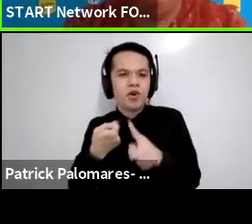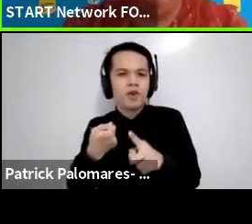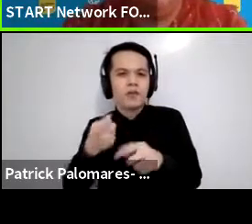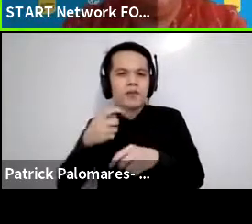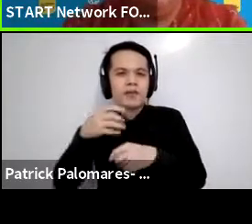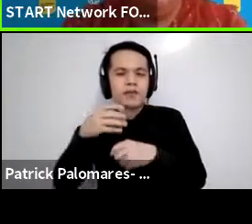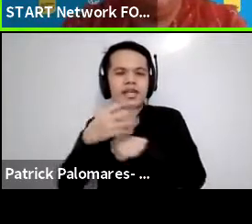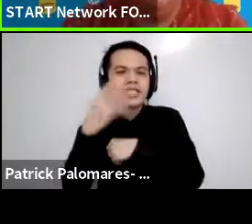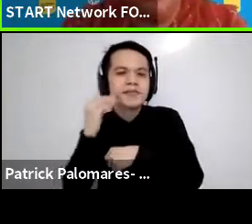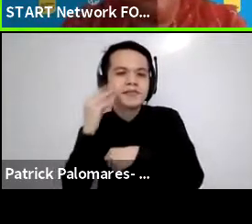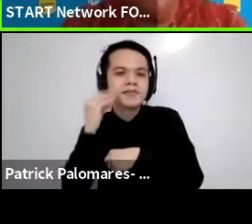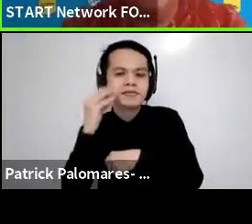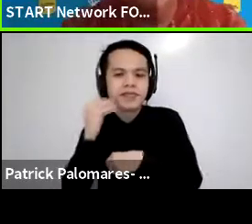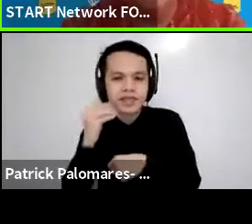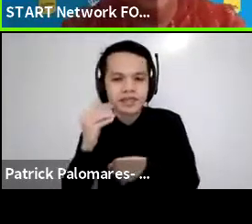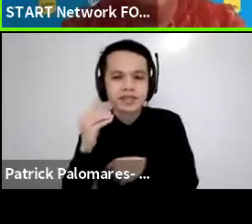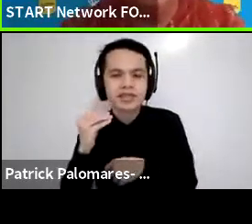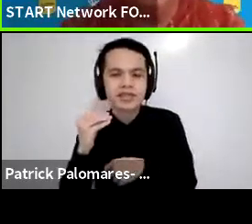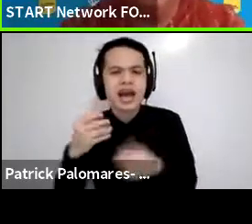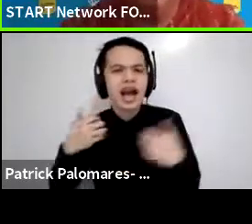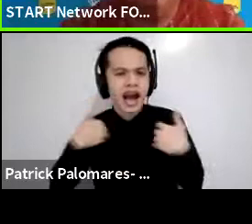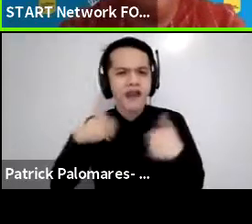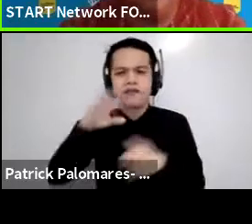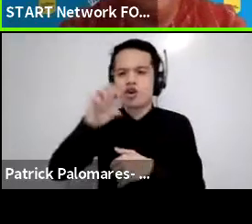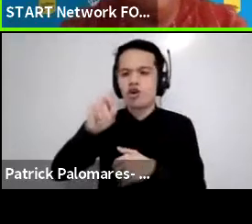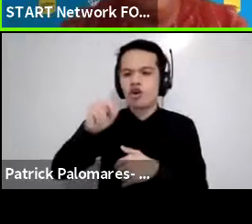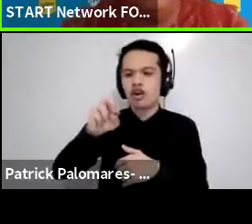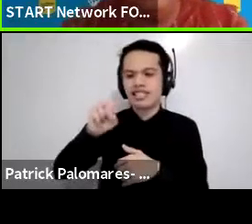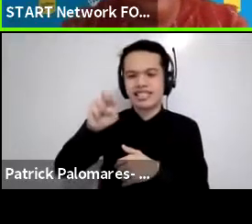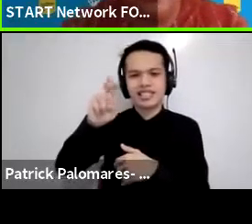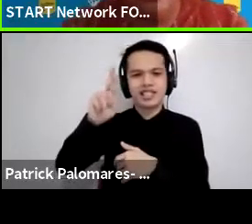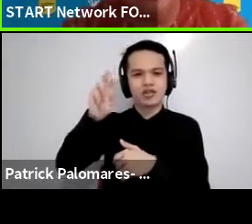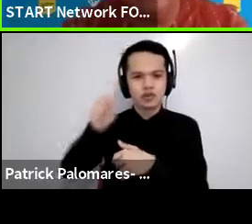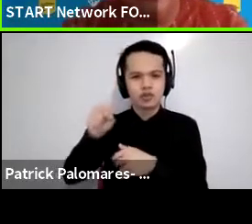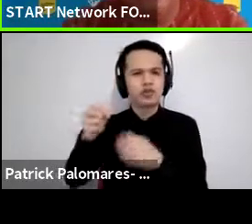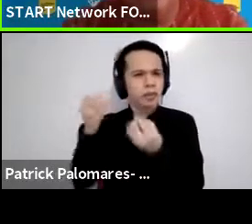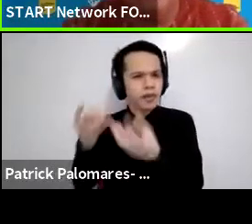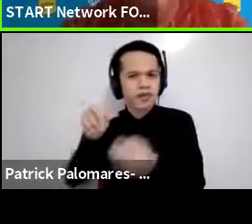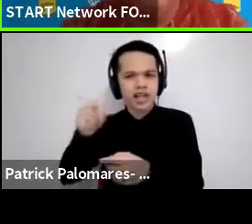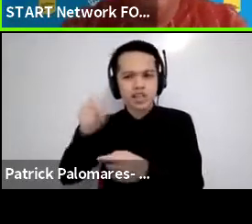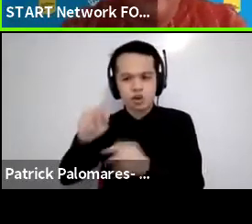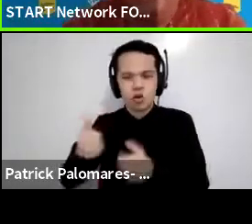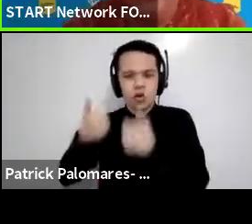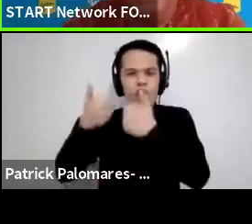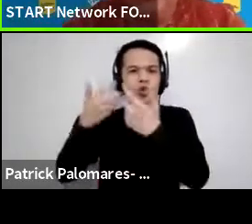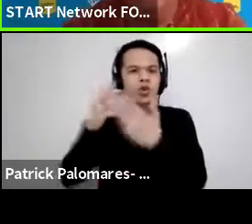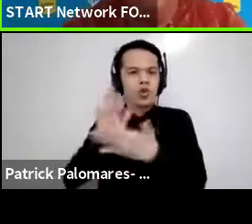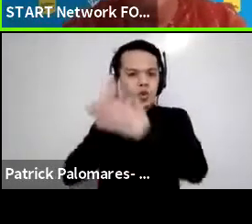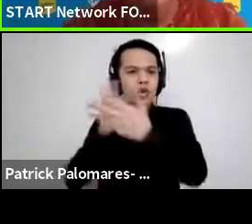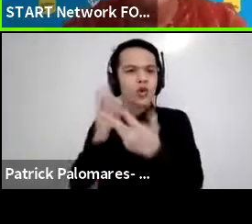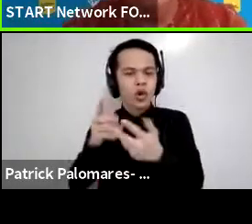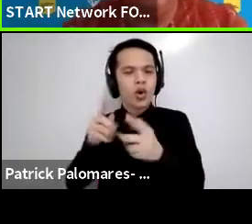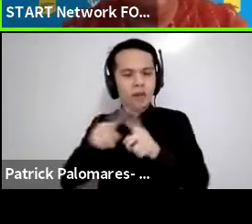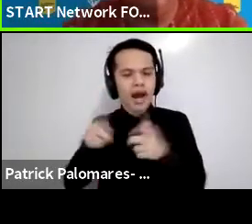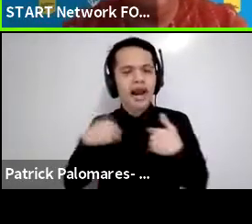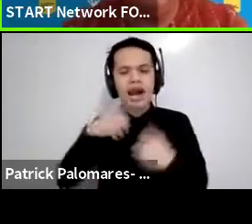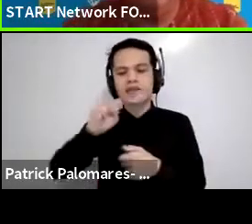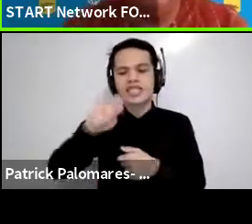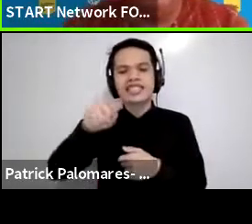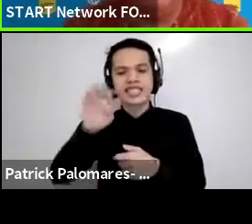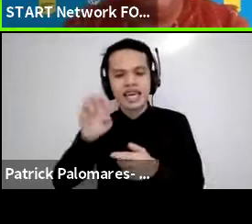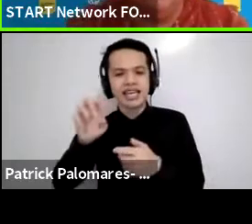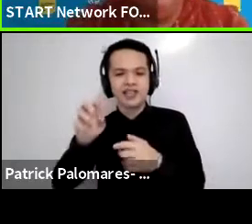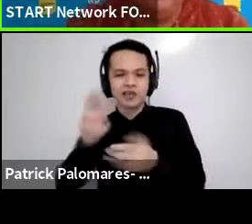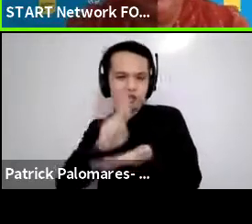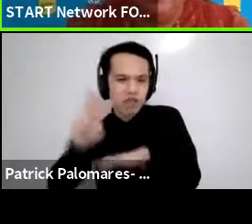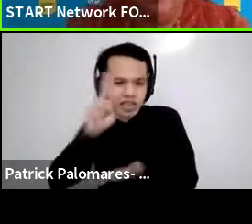experience, there already is a consensus that many LGUs are challenged. But we have state universities and colleges,